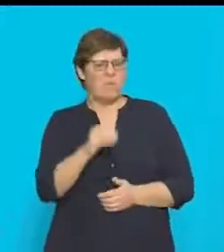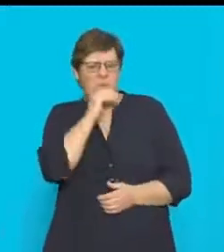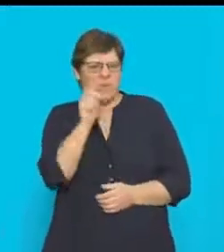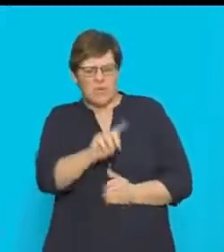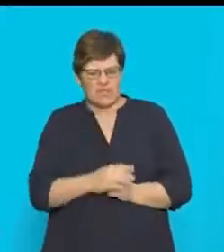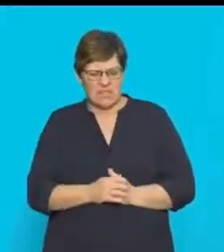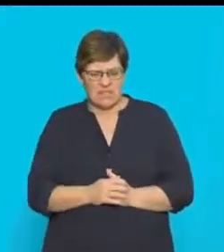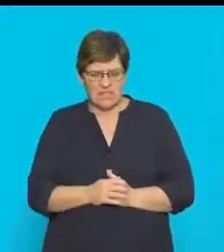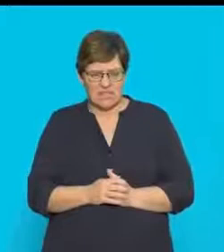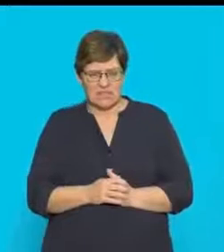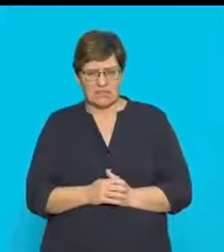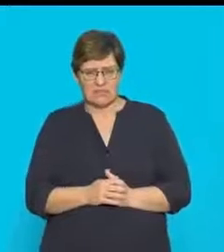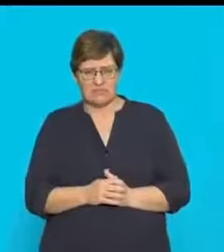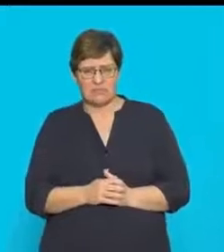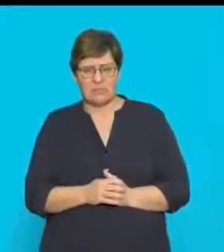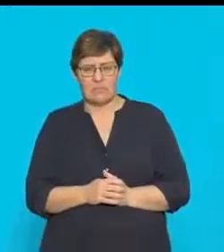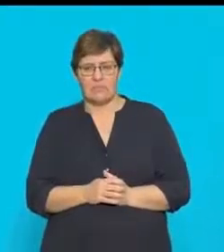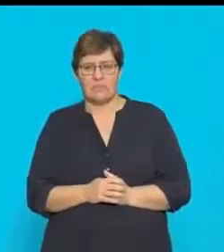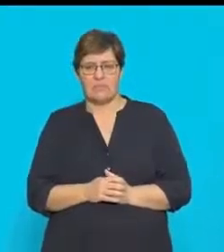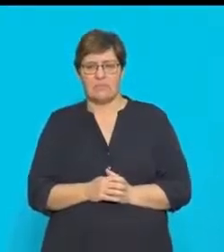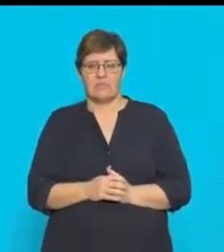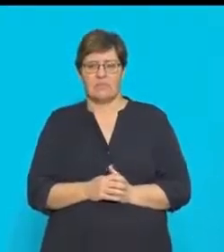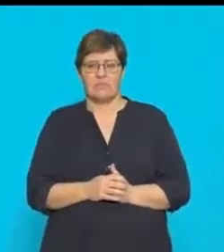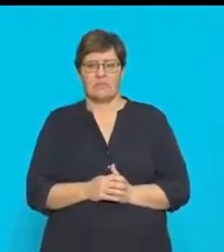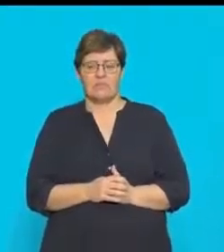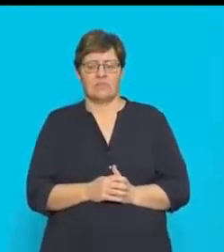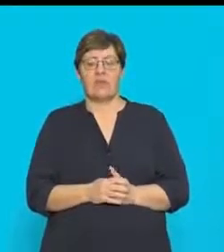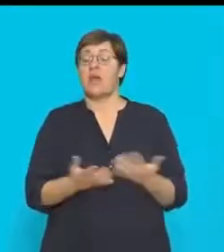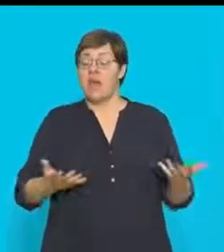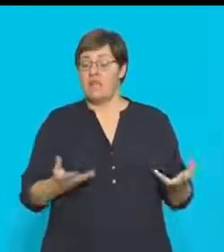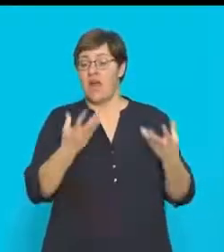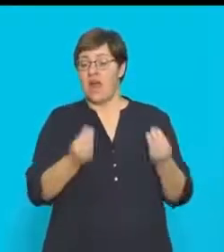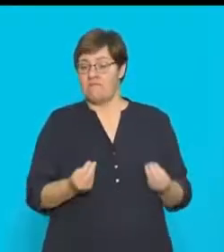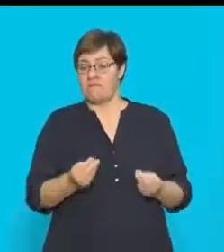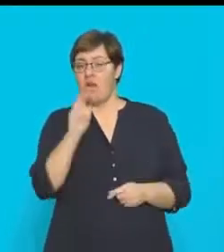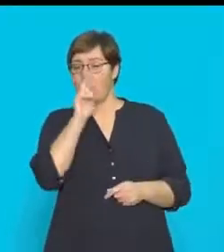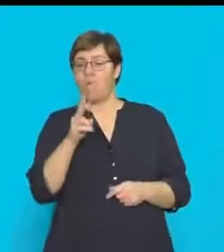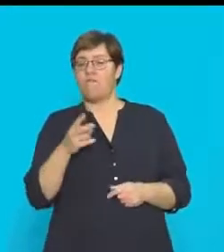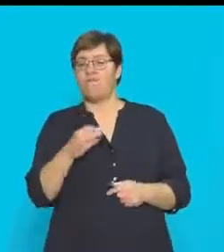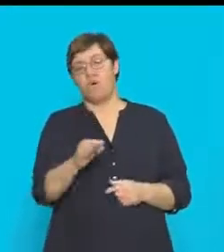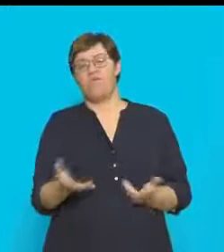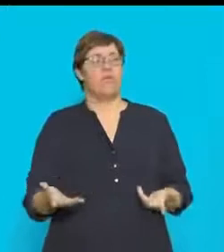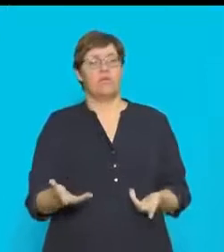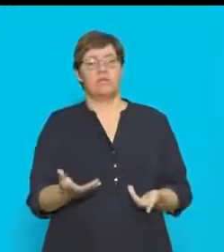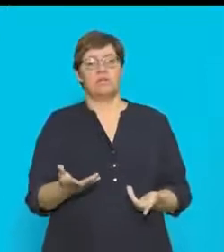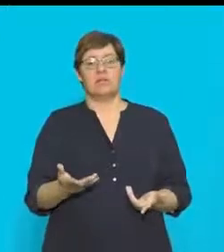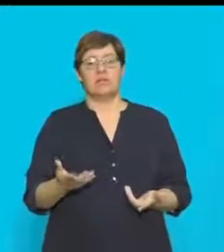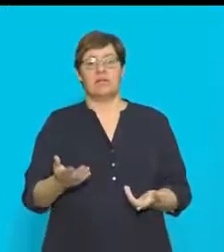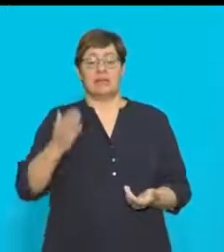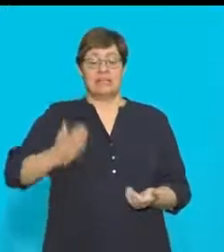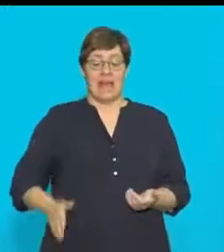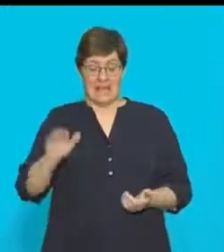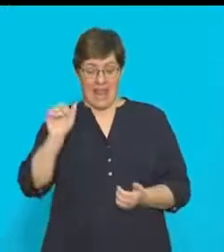mean? Let's look at our diagram again. If we were looking for side A,